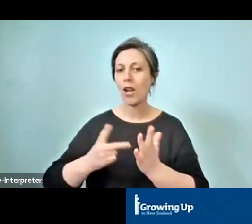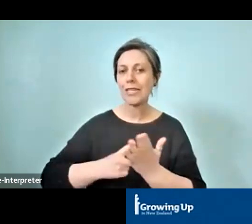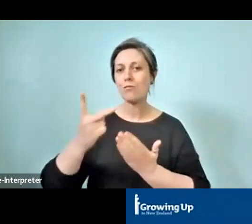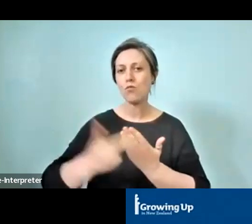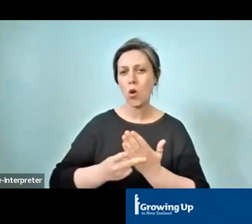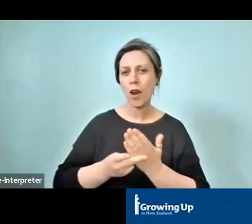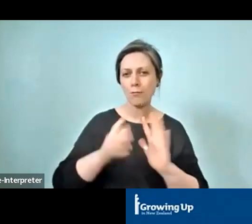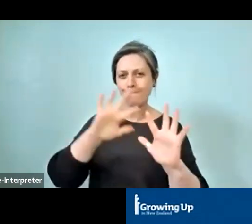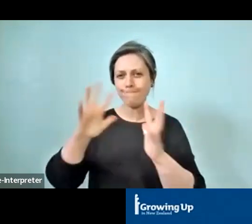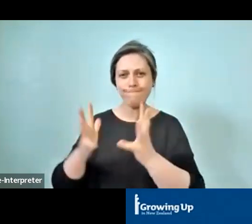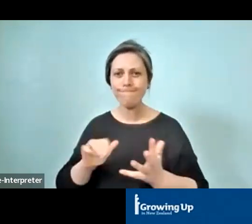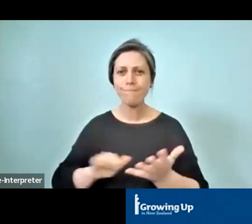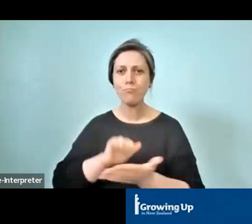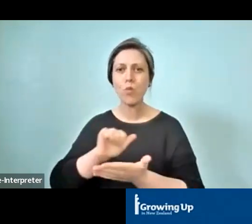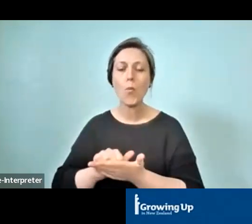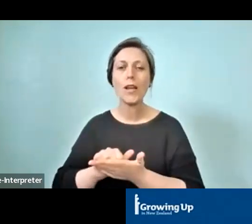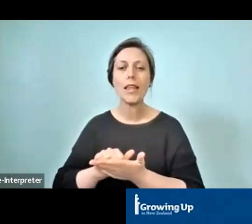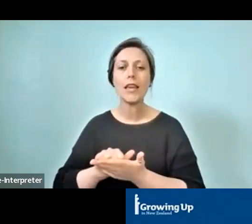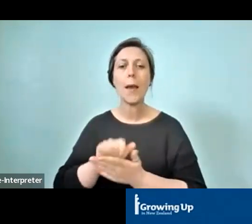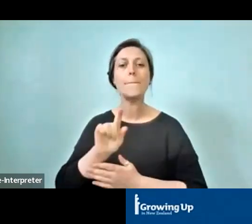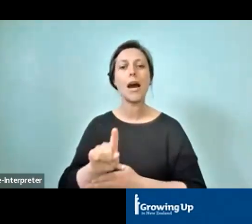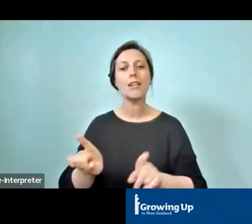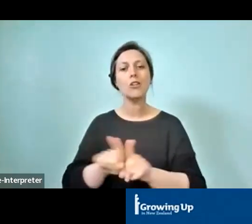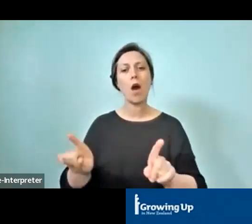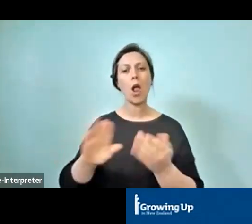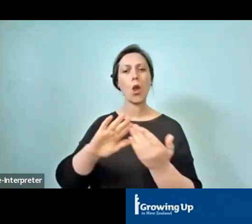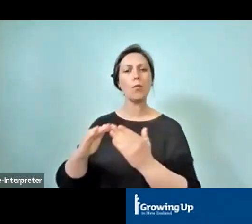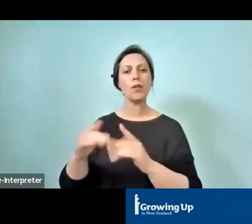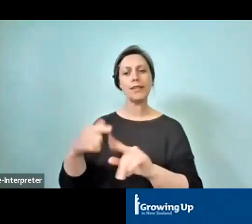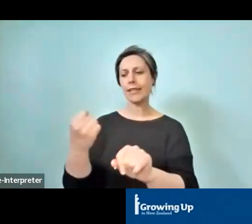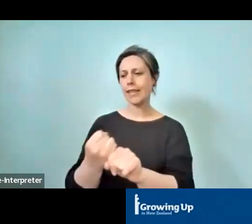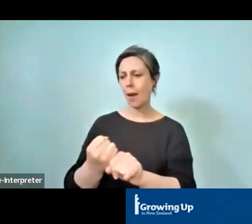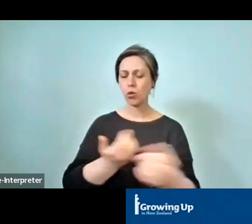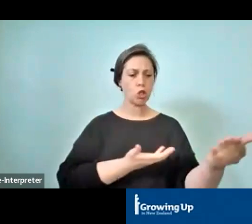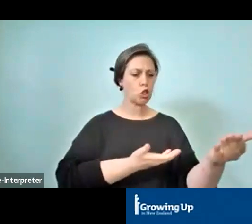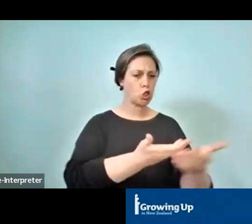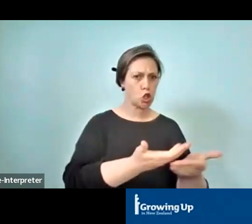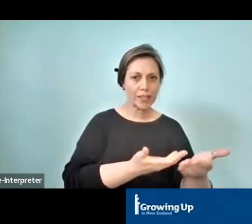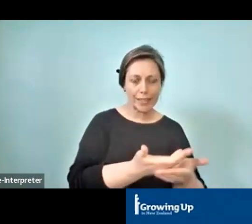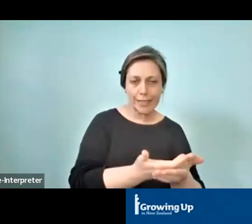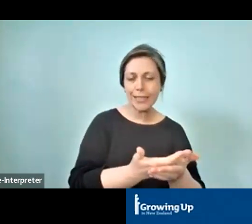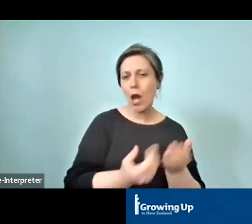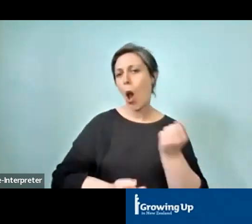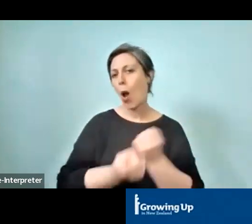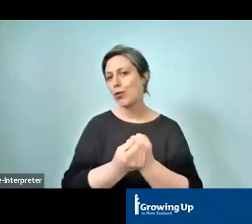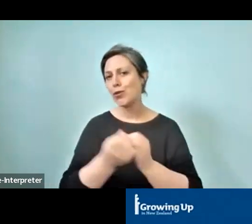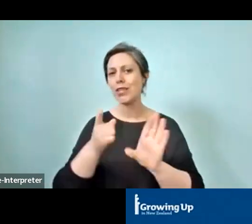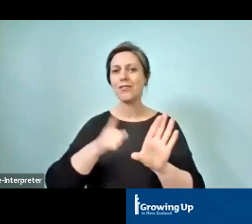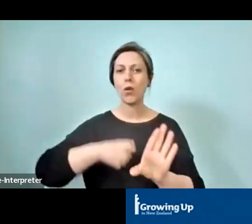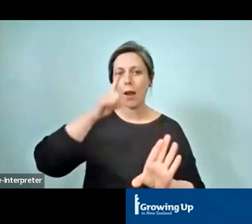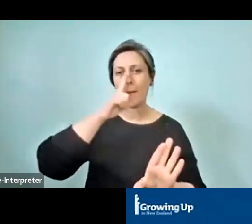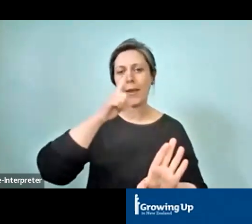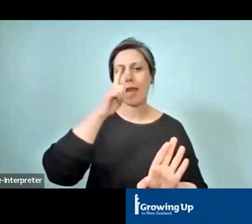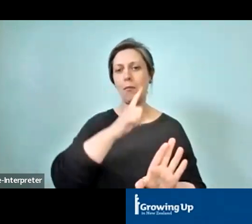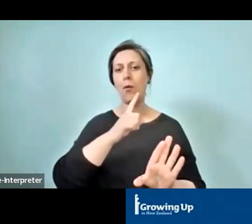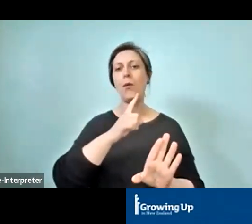perhaps examples in the community, in services, maybe some opportunities for young people,